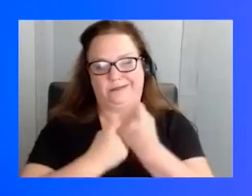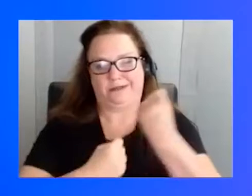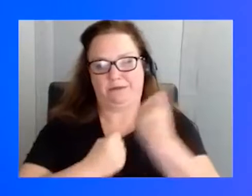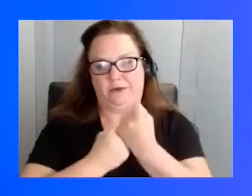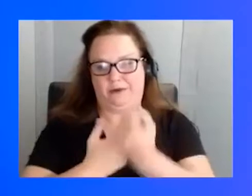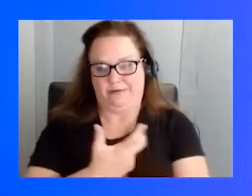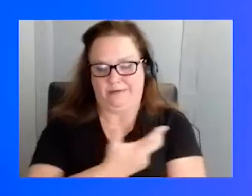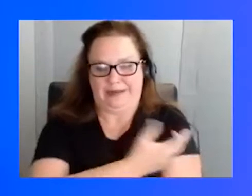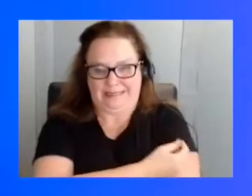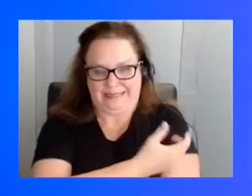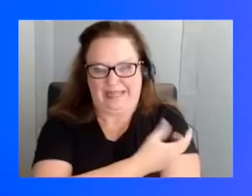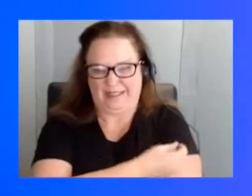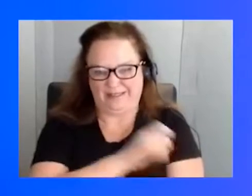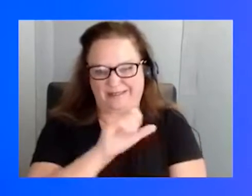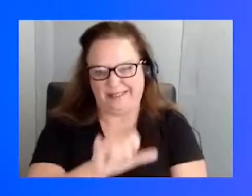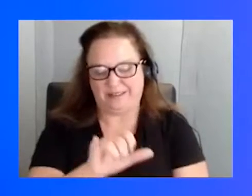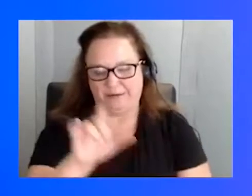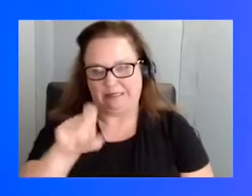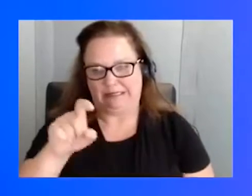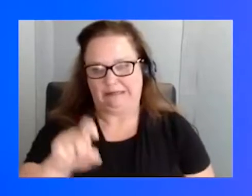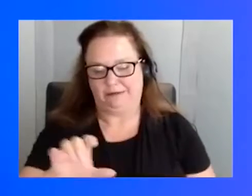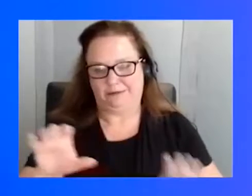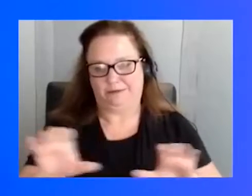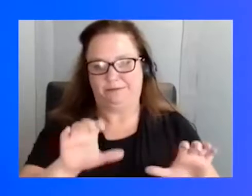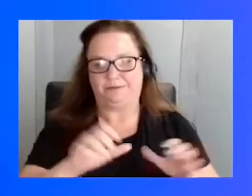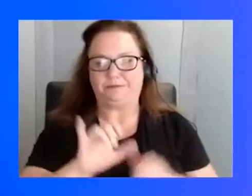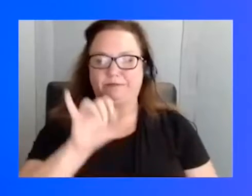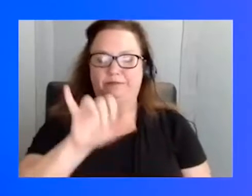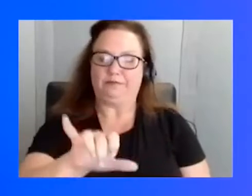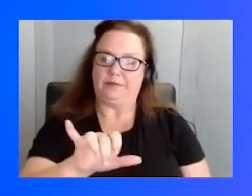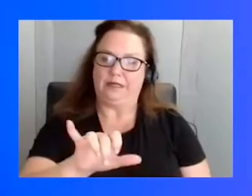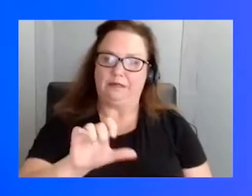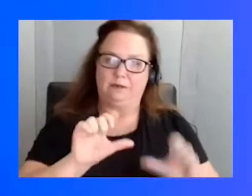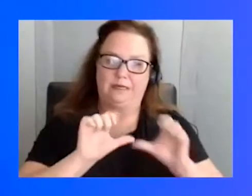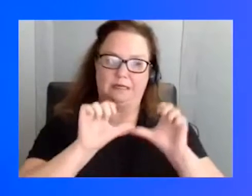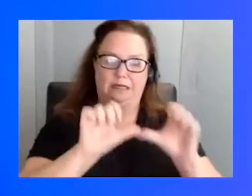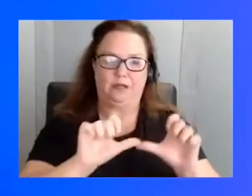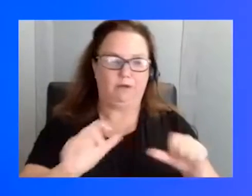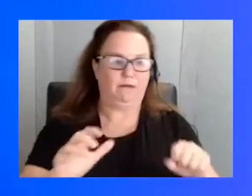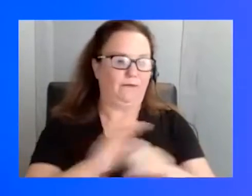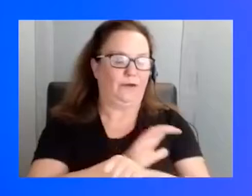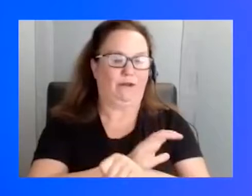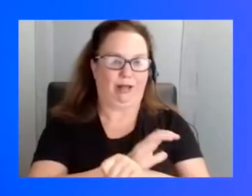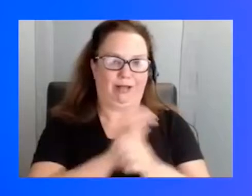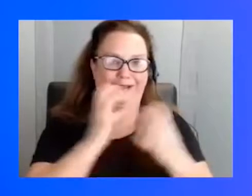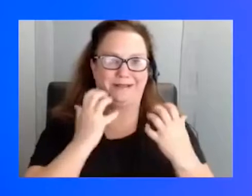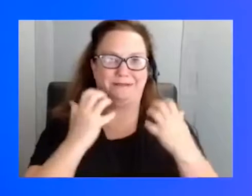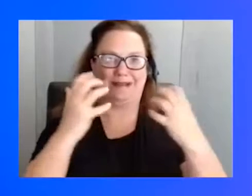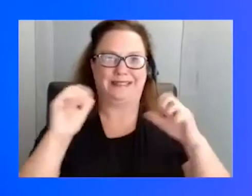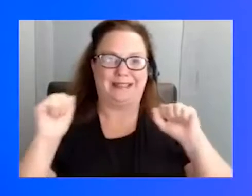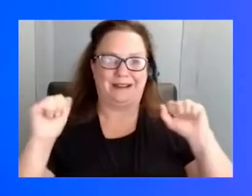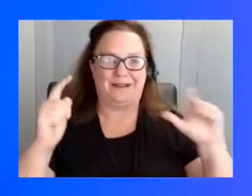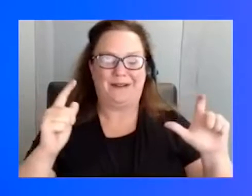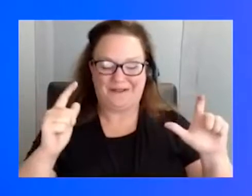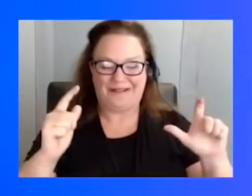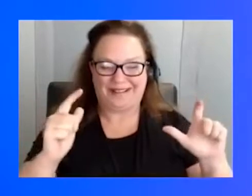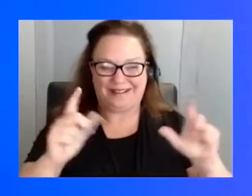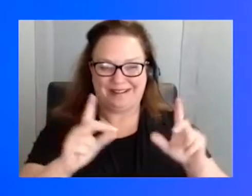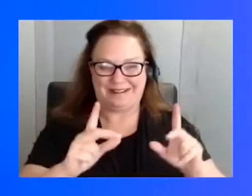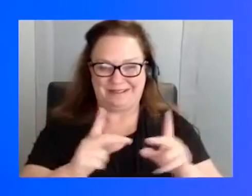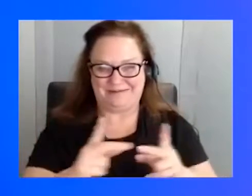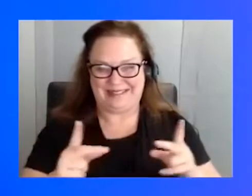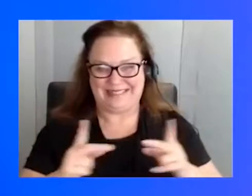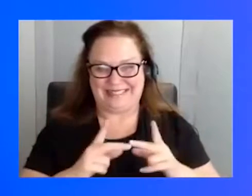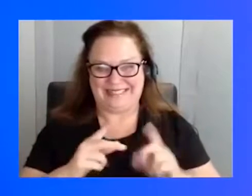know that's the way out of it. And that is the way to continue with full capacity at all of our venues, especially at the K. So let's